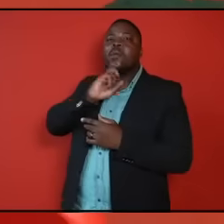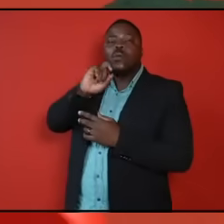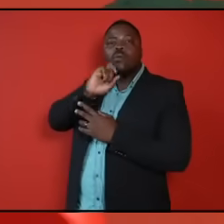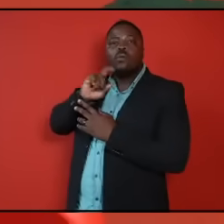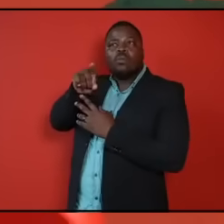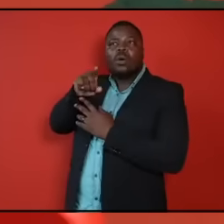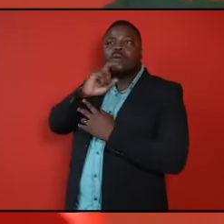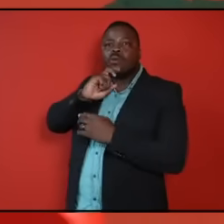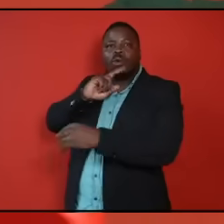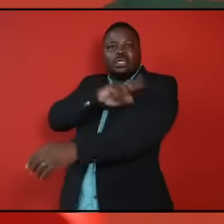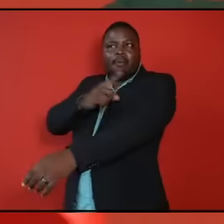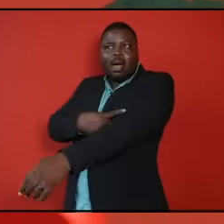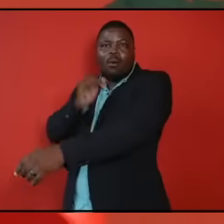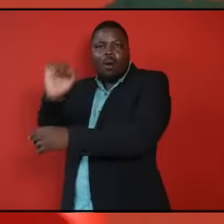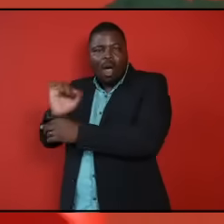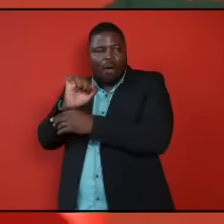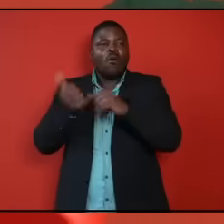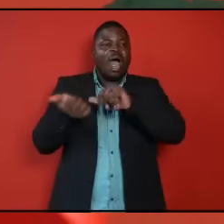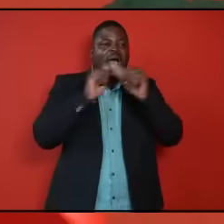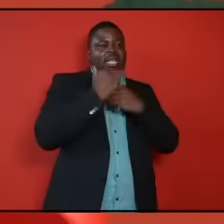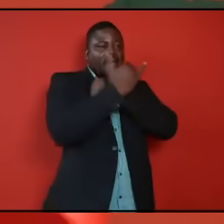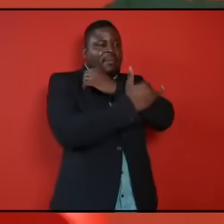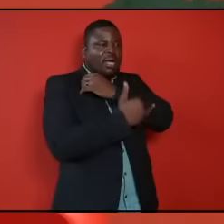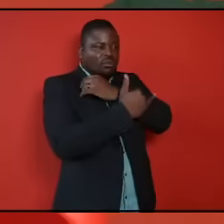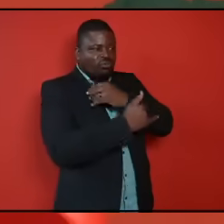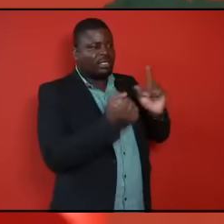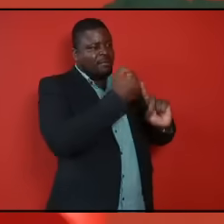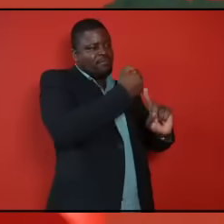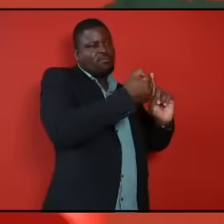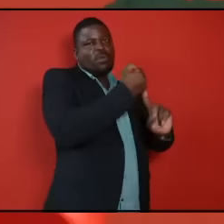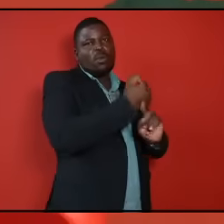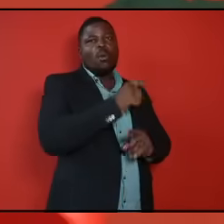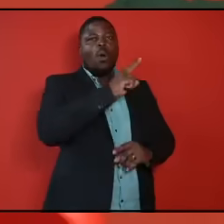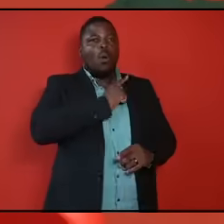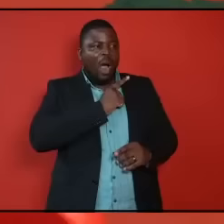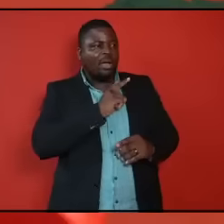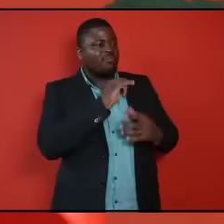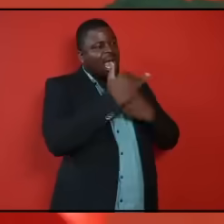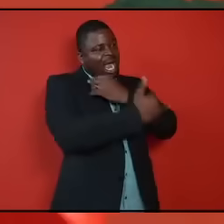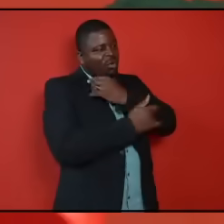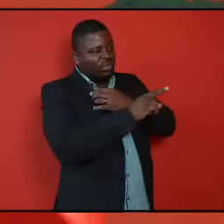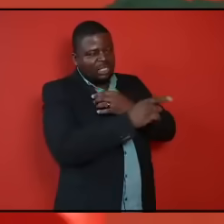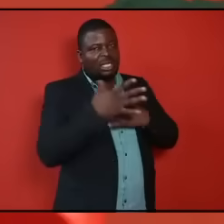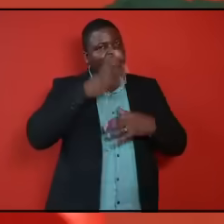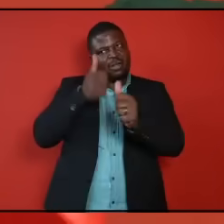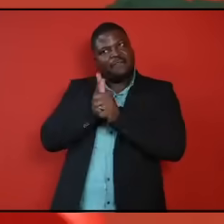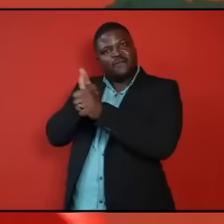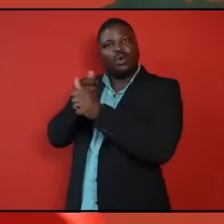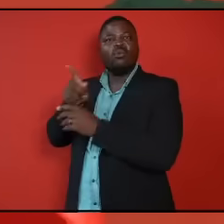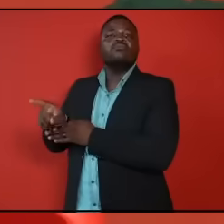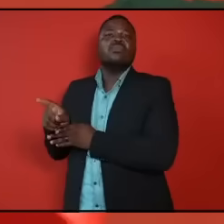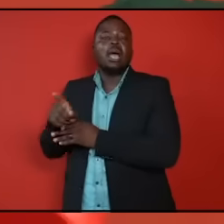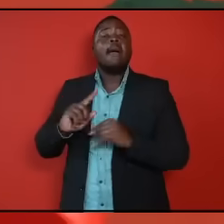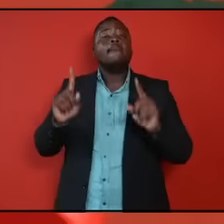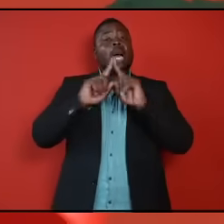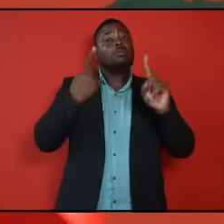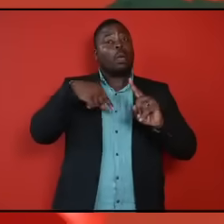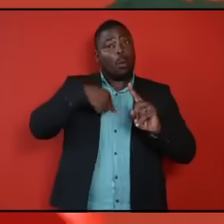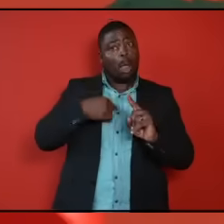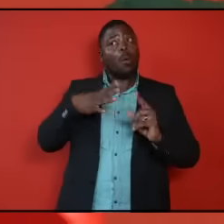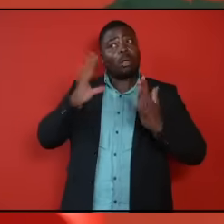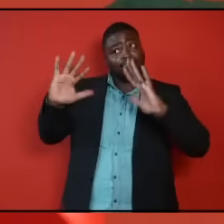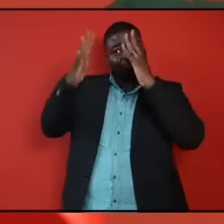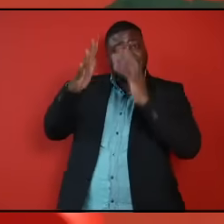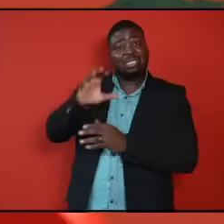independent paths or refuse to submit to imperial interests. We commend South Africa's principled stance